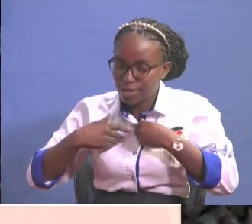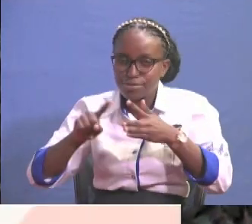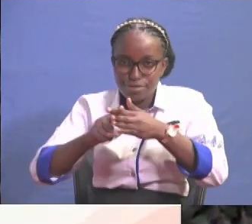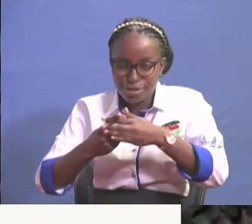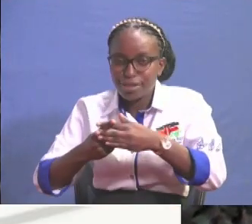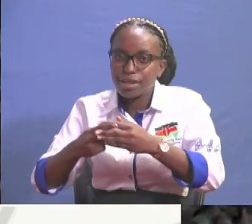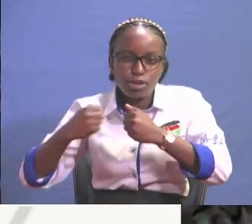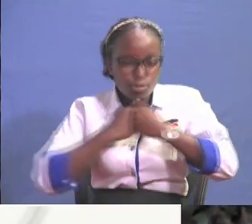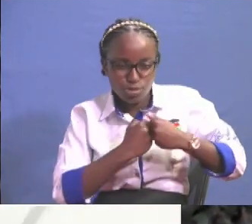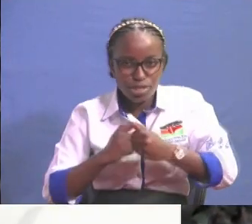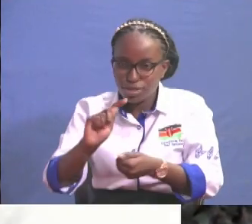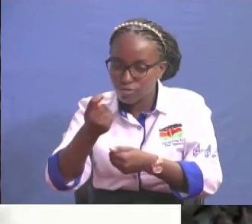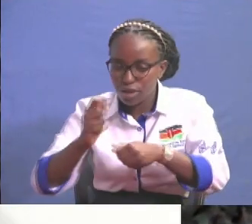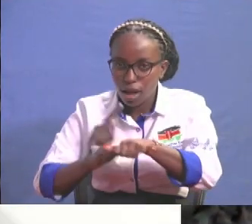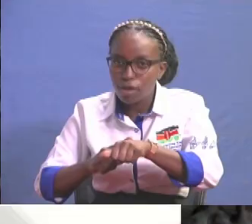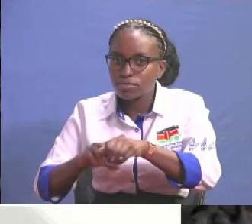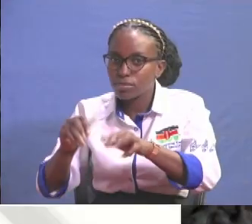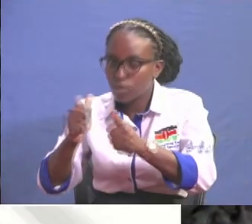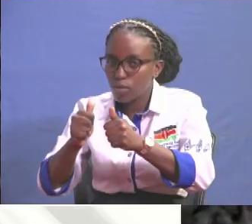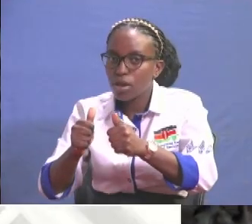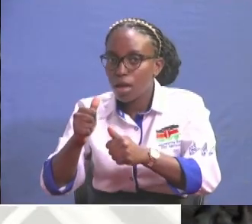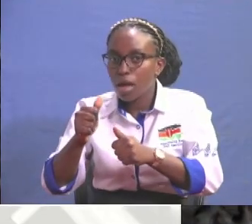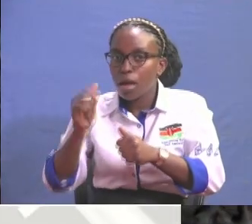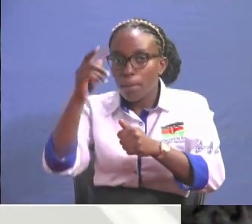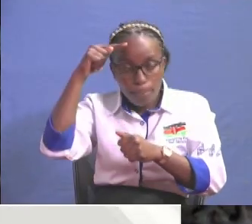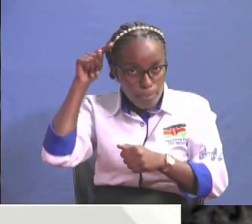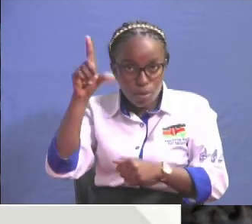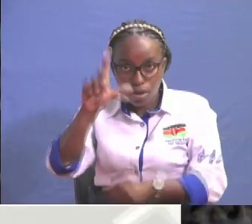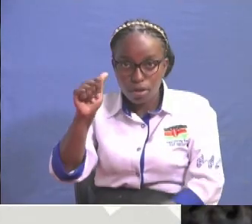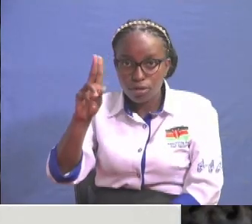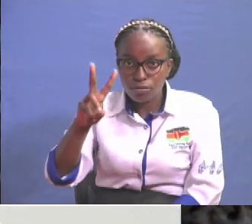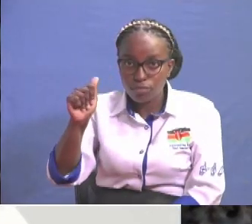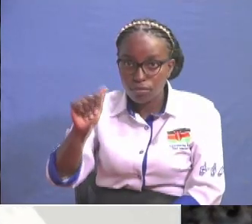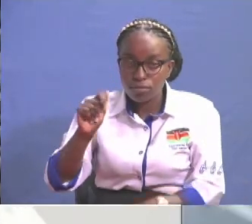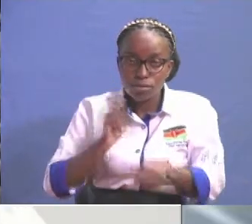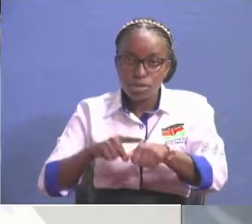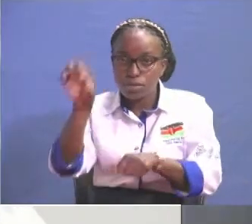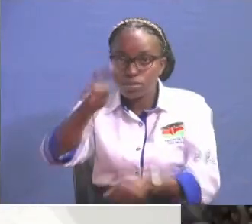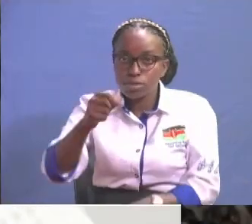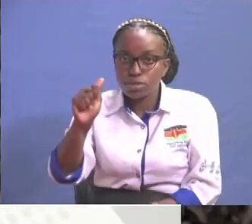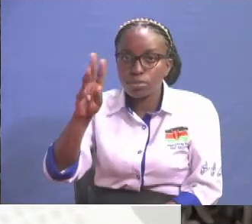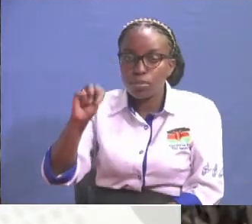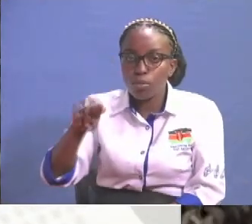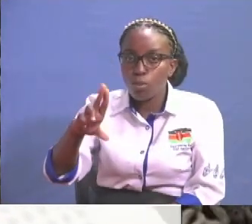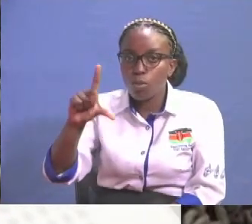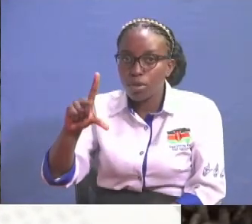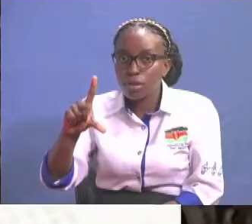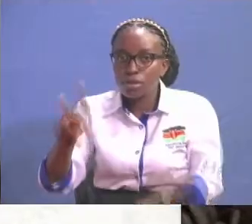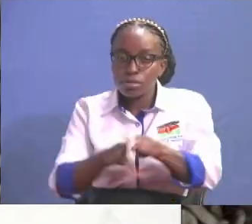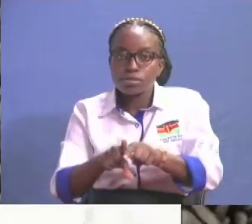few challenges in layering the black soldier larva. According to Samuel, black soldier fly farming